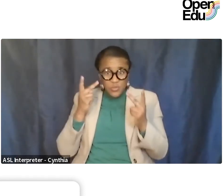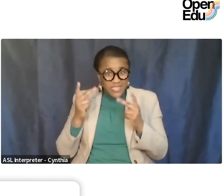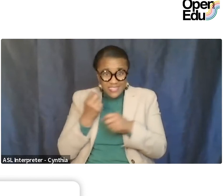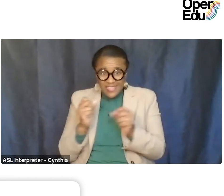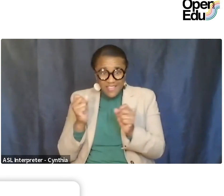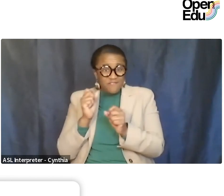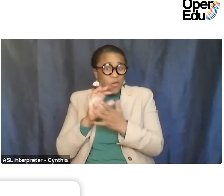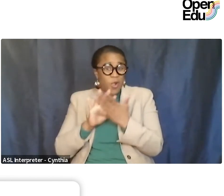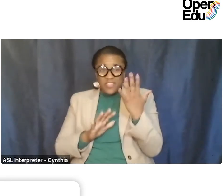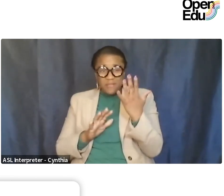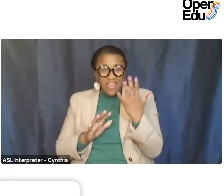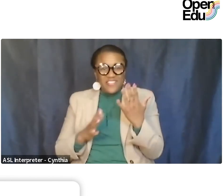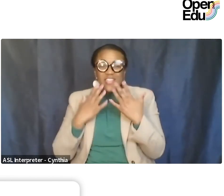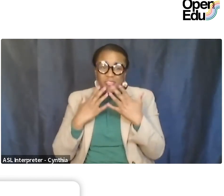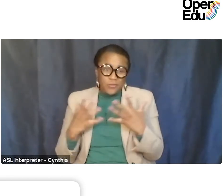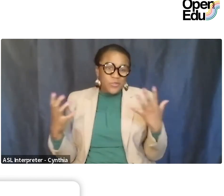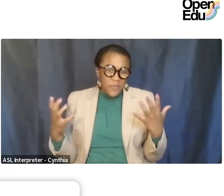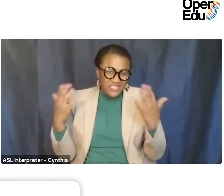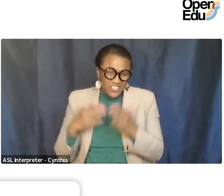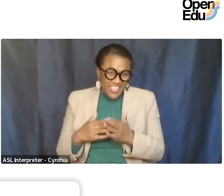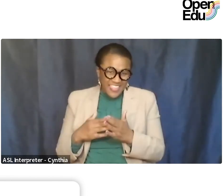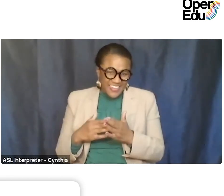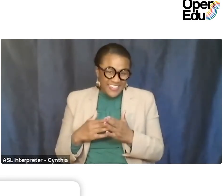above. Thank you so much again.